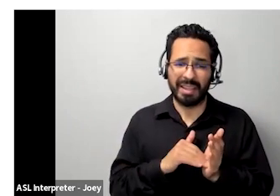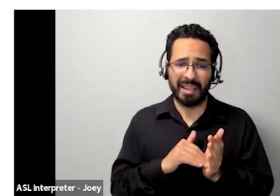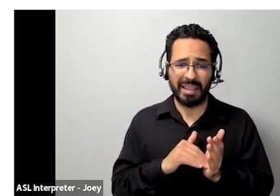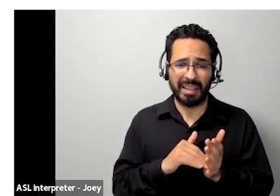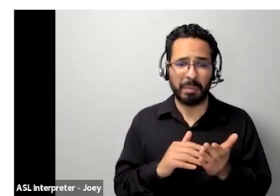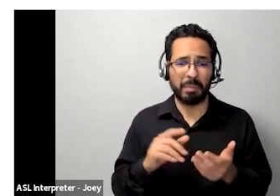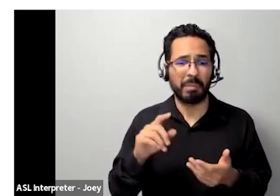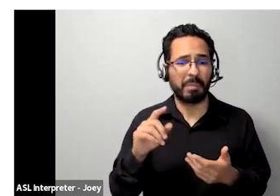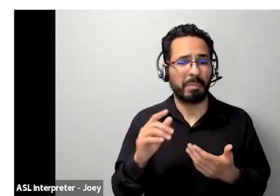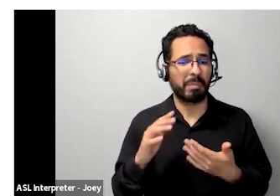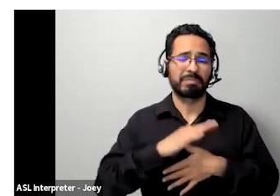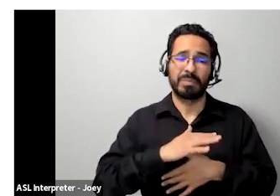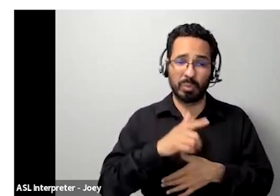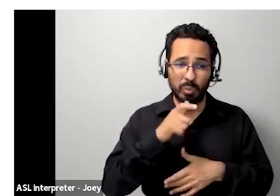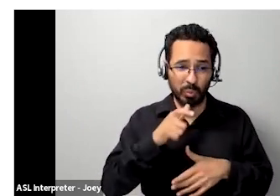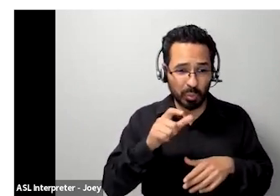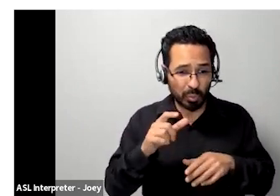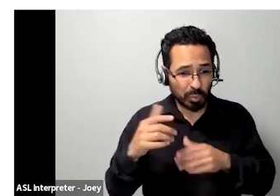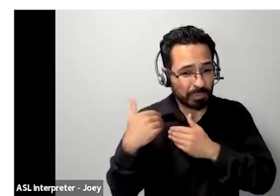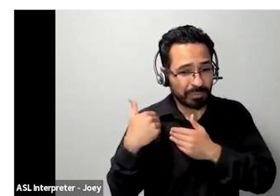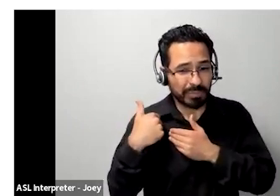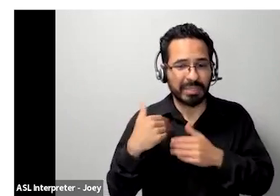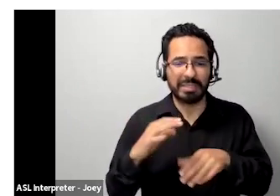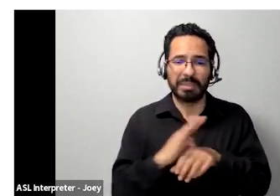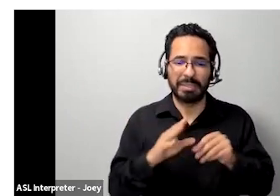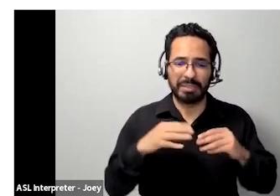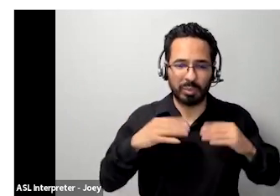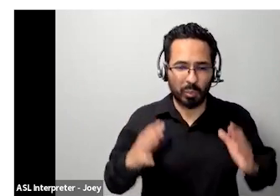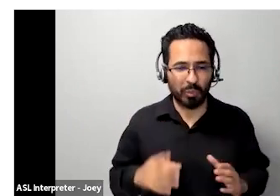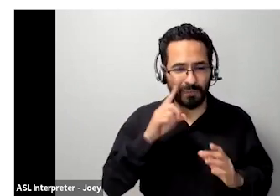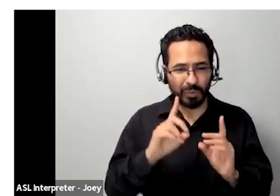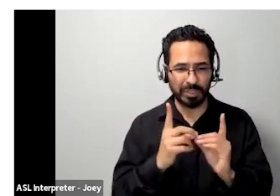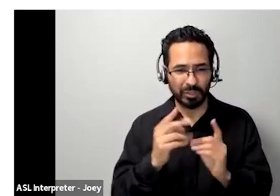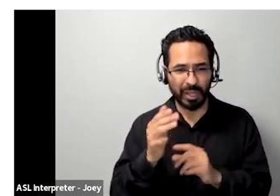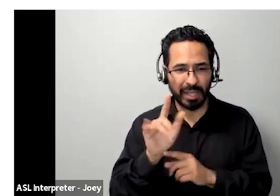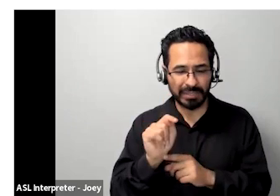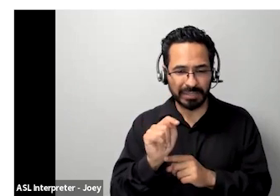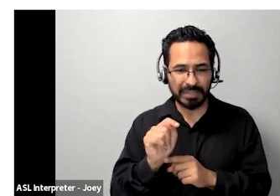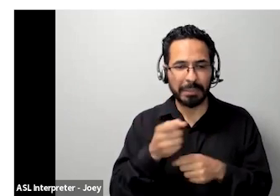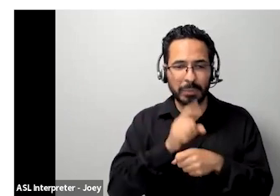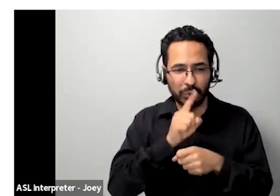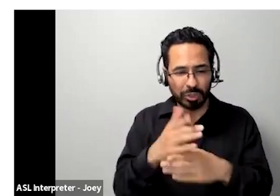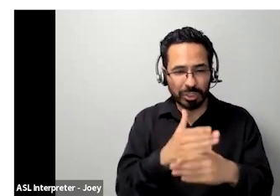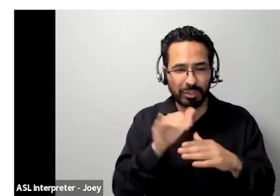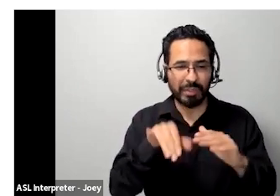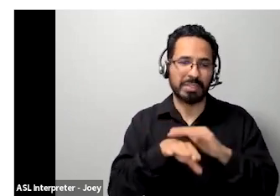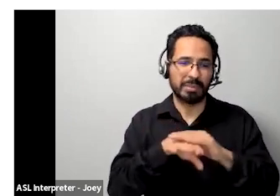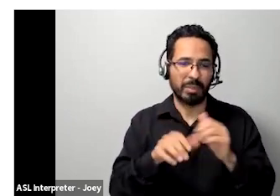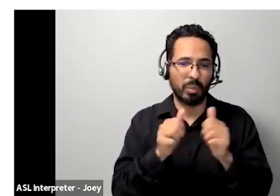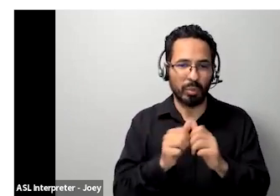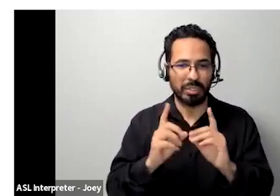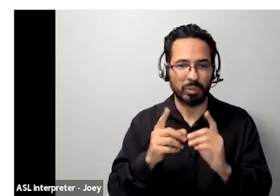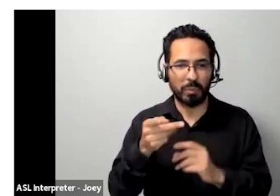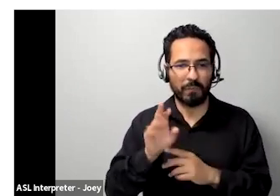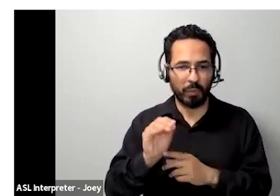asset who is ultimately responsible for ensuring accessibility within their digital portfolio, rolling it